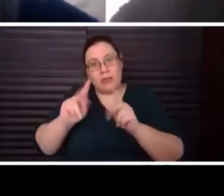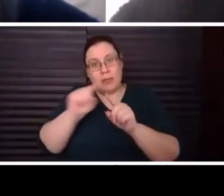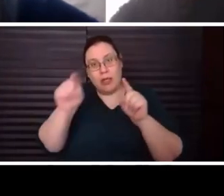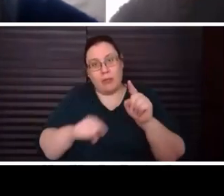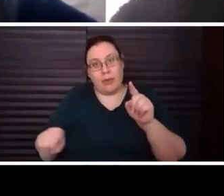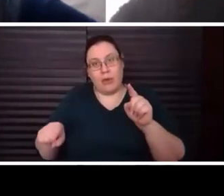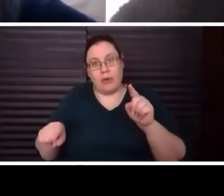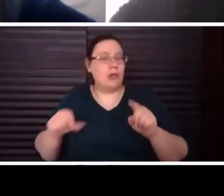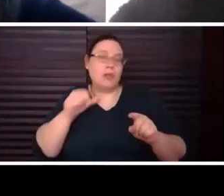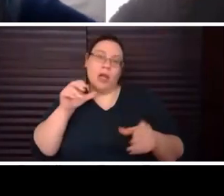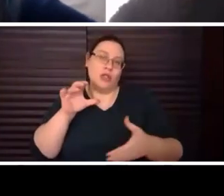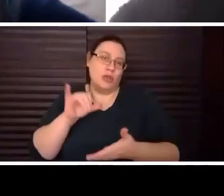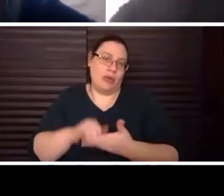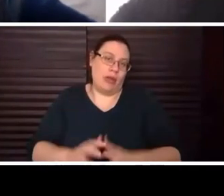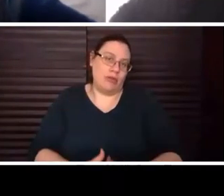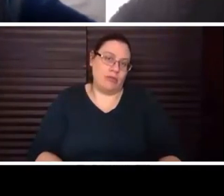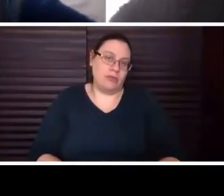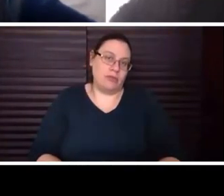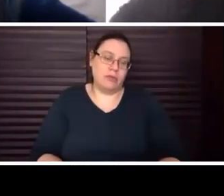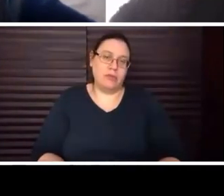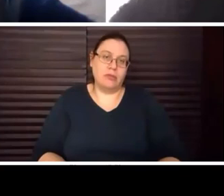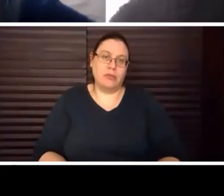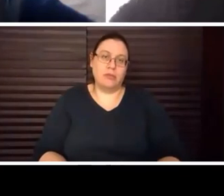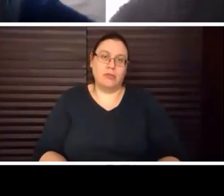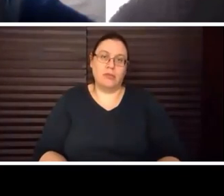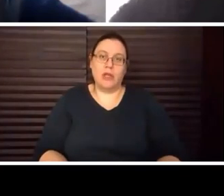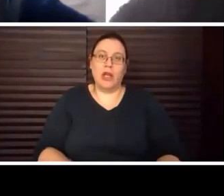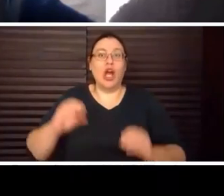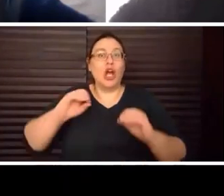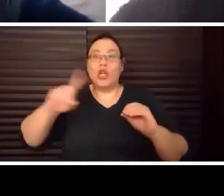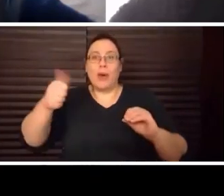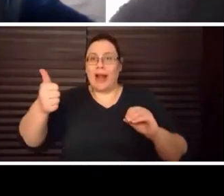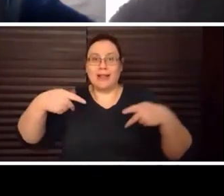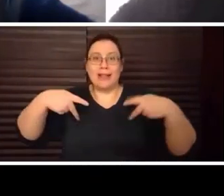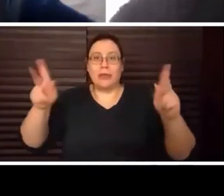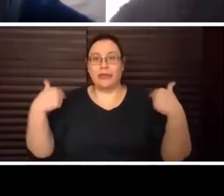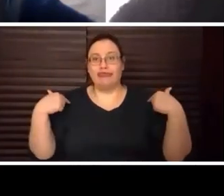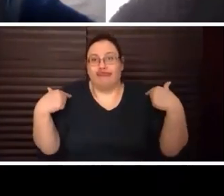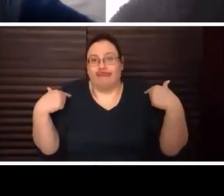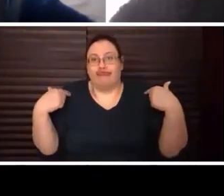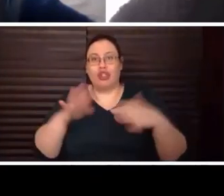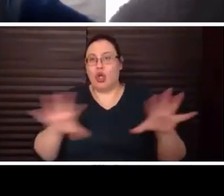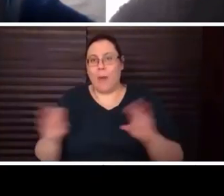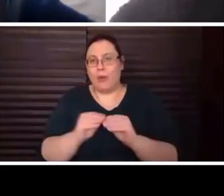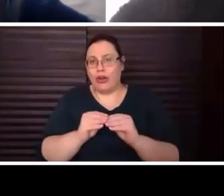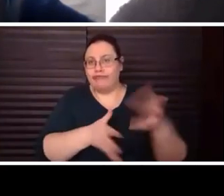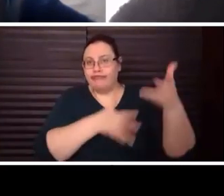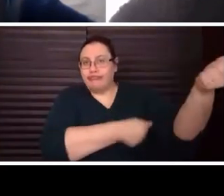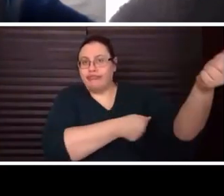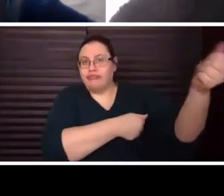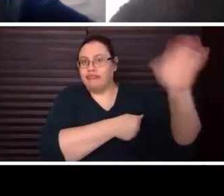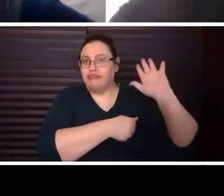that. That no one else is allowed to shrug their shoulders anymore. That we are